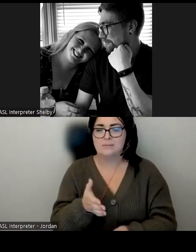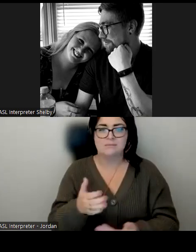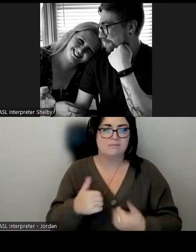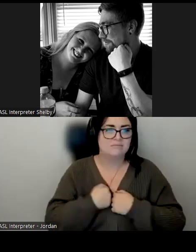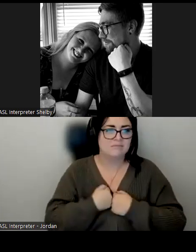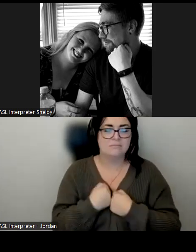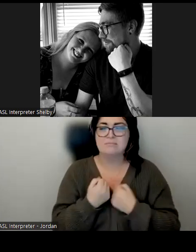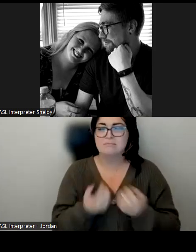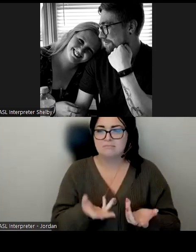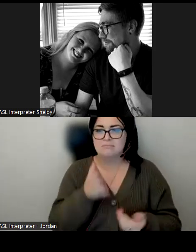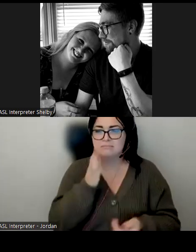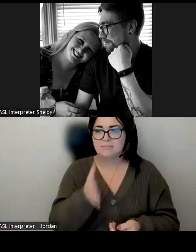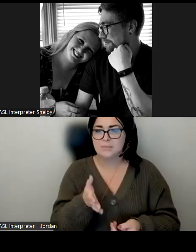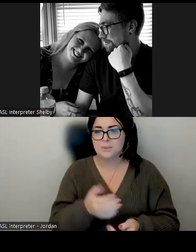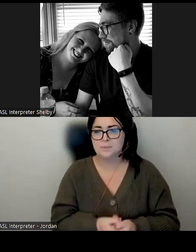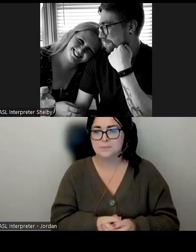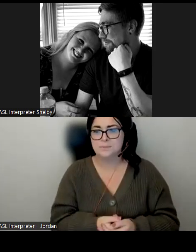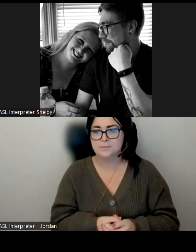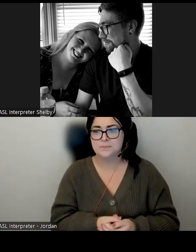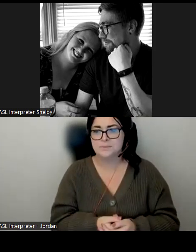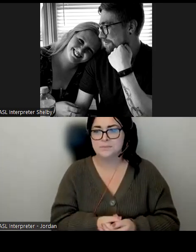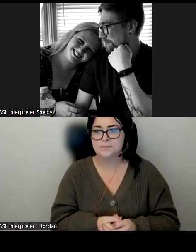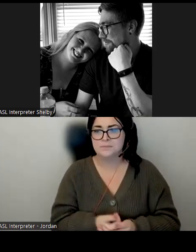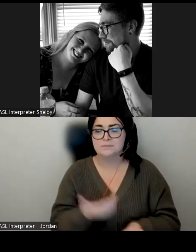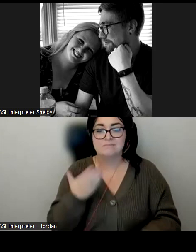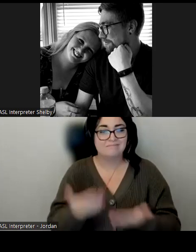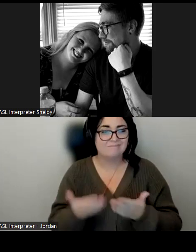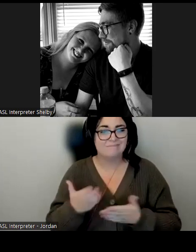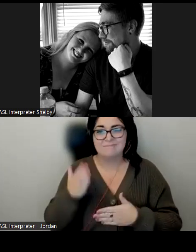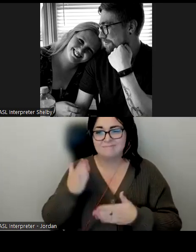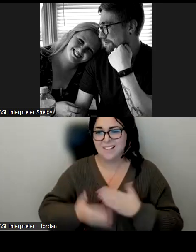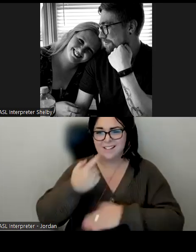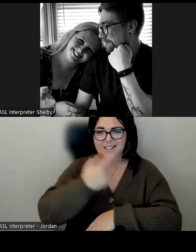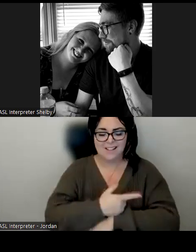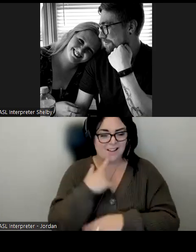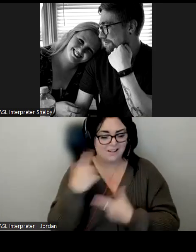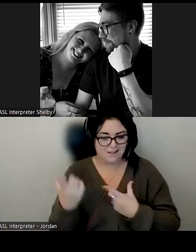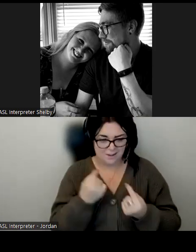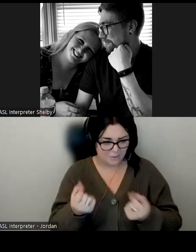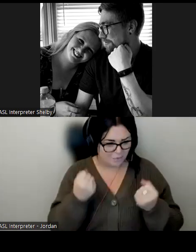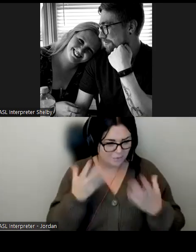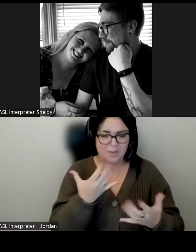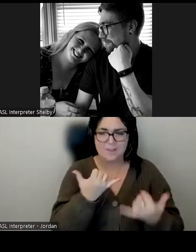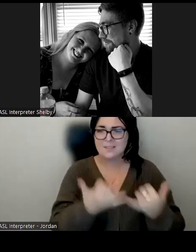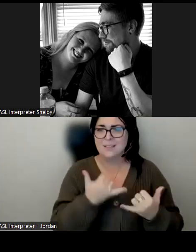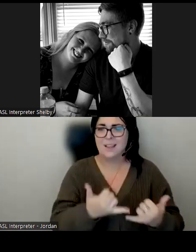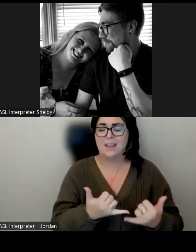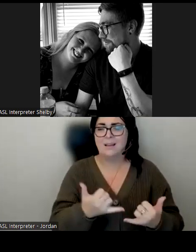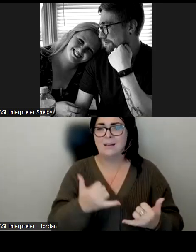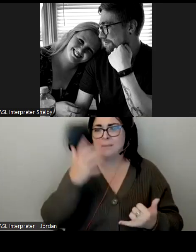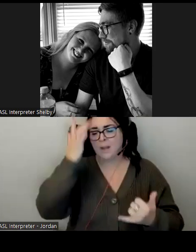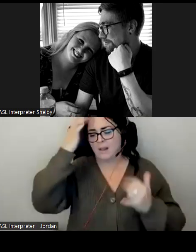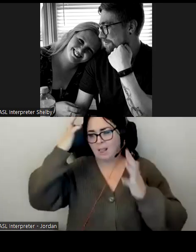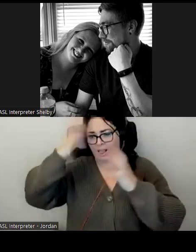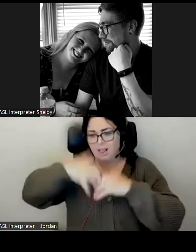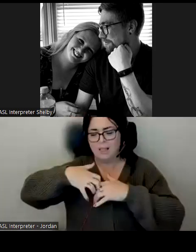exhausted. At the end of the day, you may not feel like you've really done much, but really your brain is